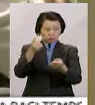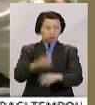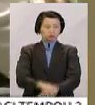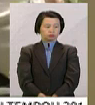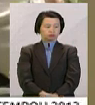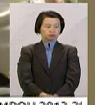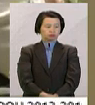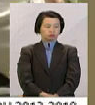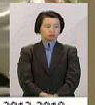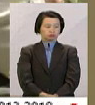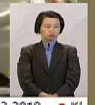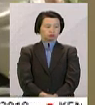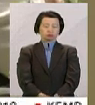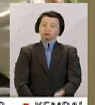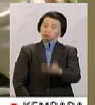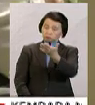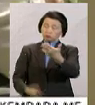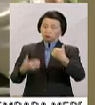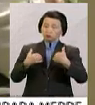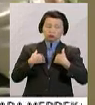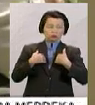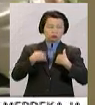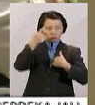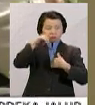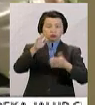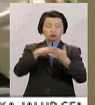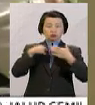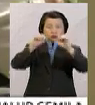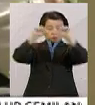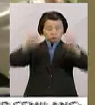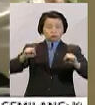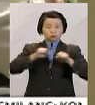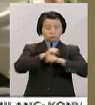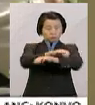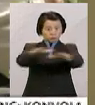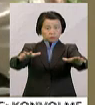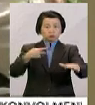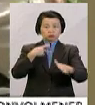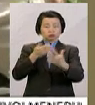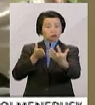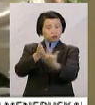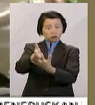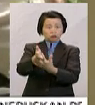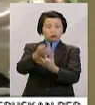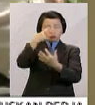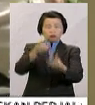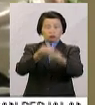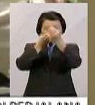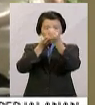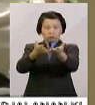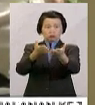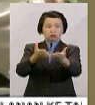have worked out a delivery system to speed the access to information and